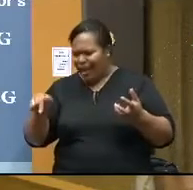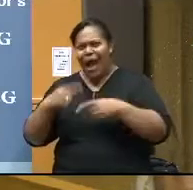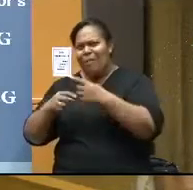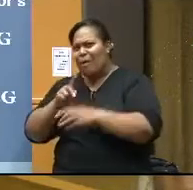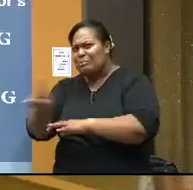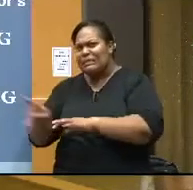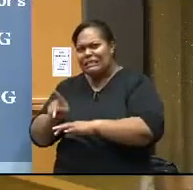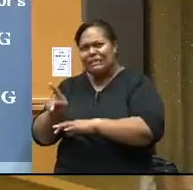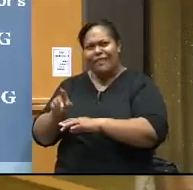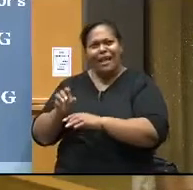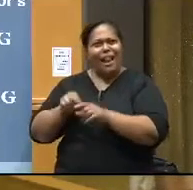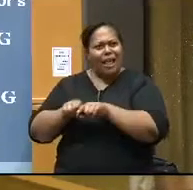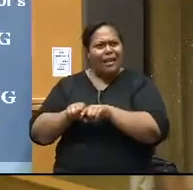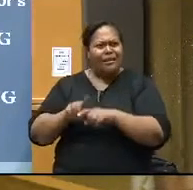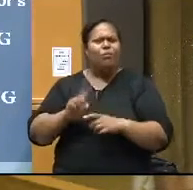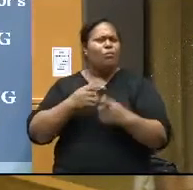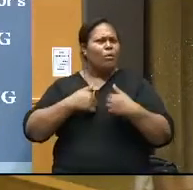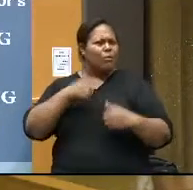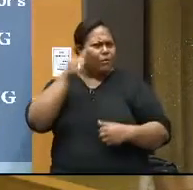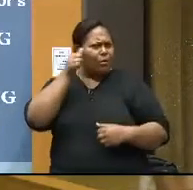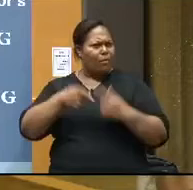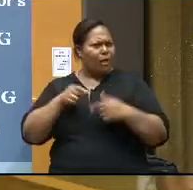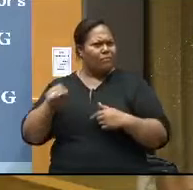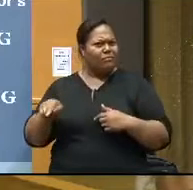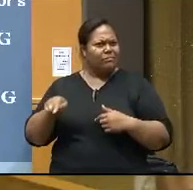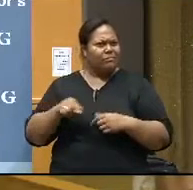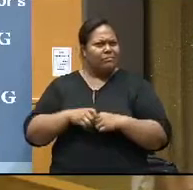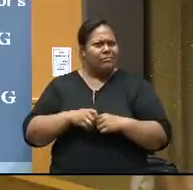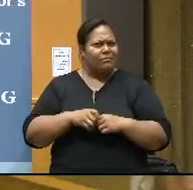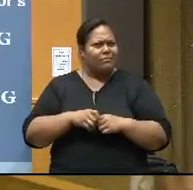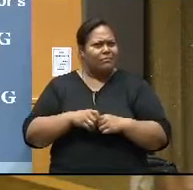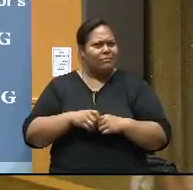and what do we know about what it is.